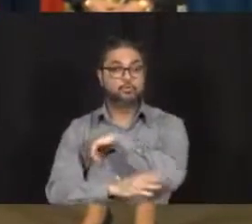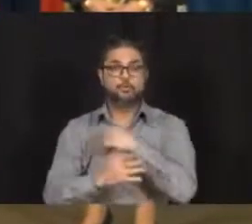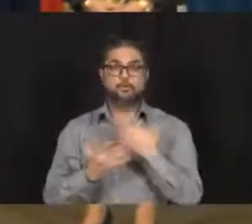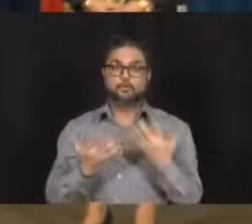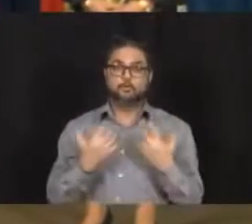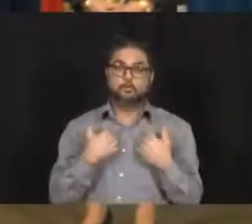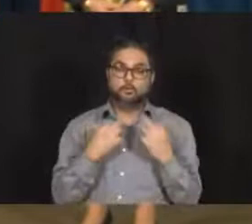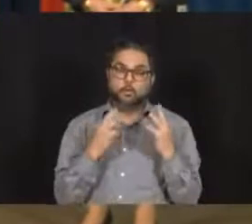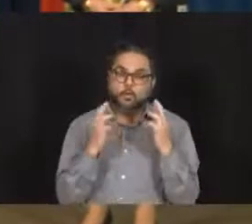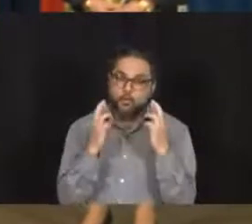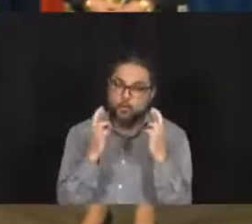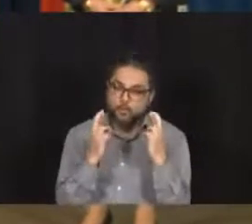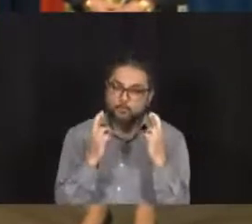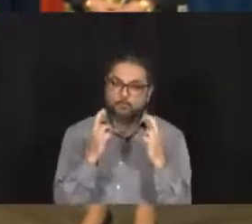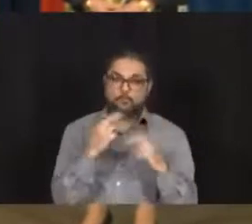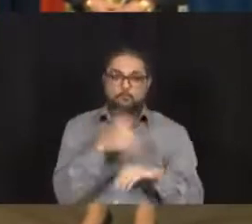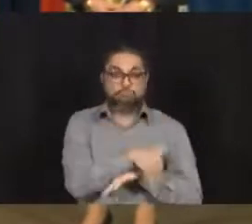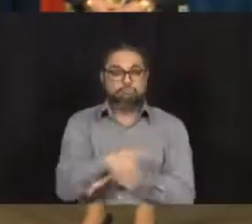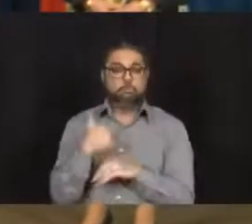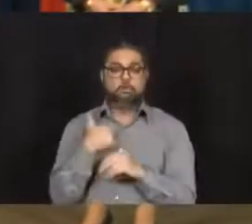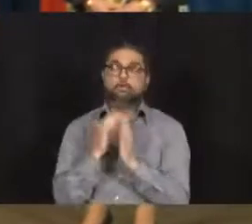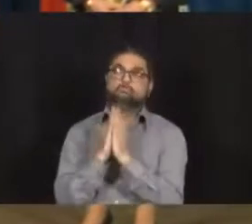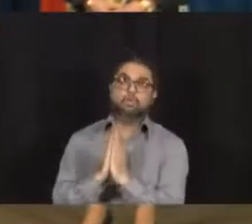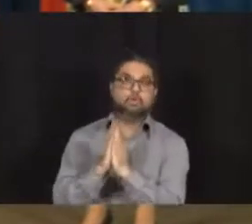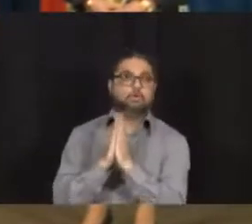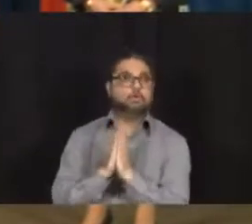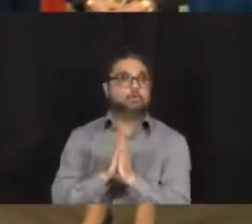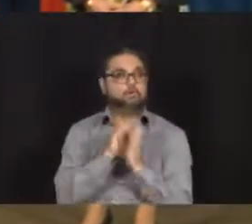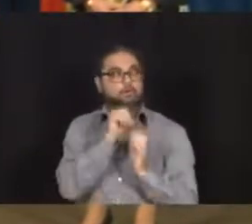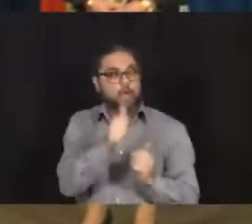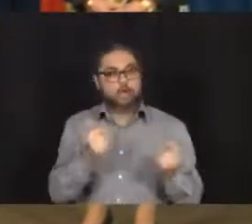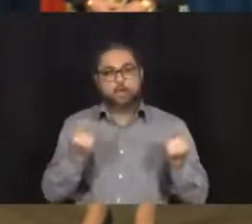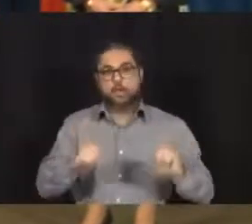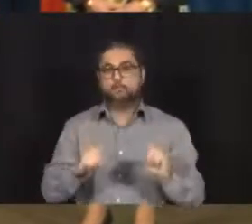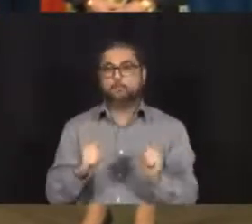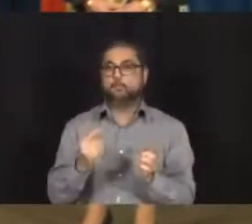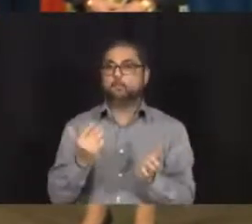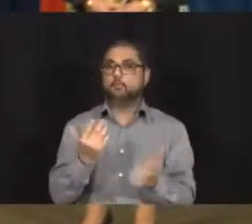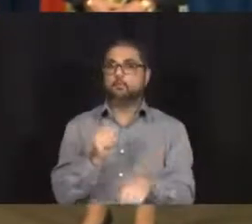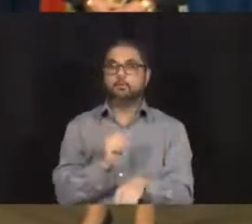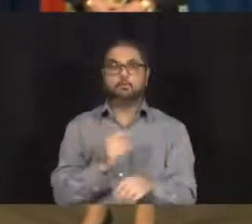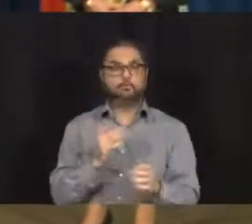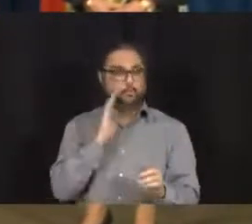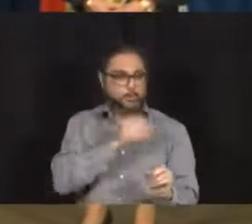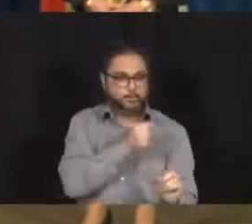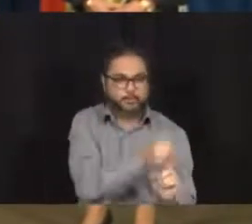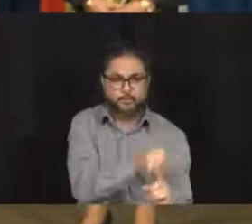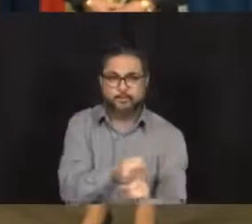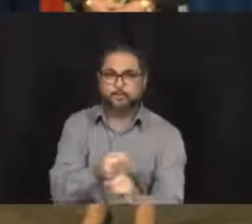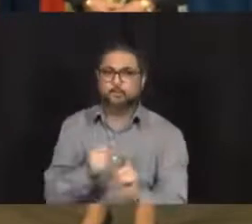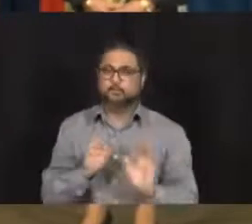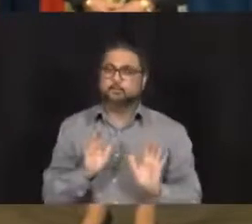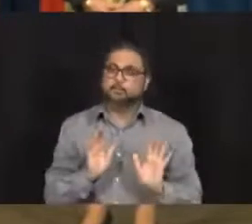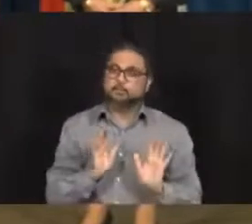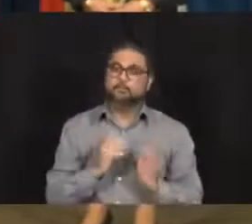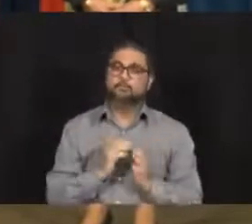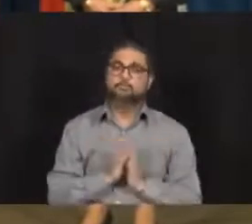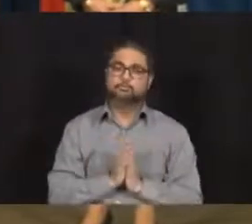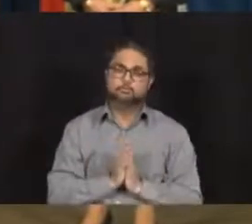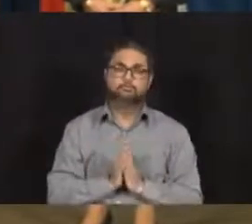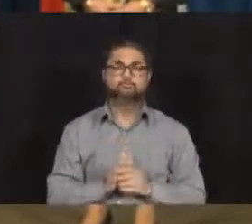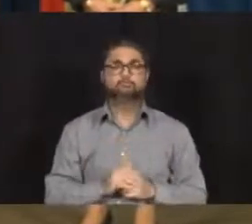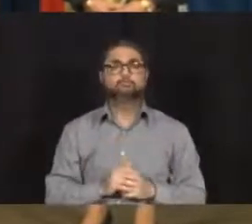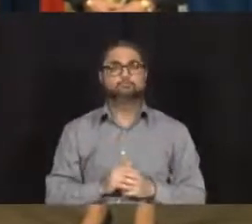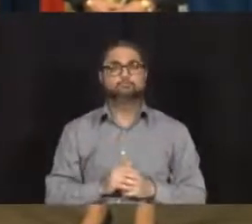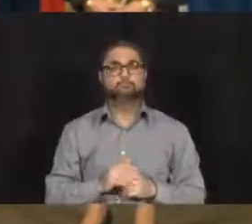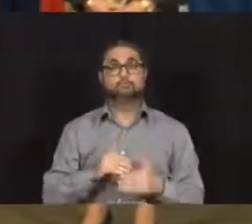wave, because that would really be damaging. Next question. Next question